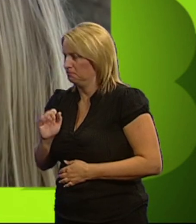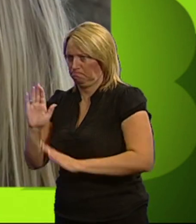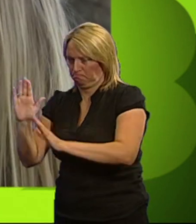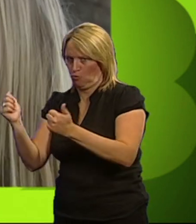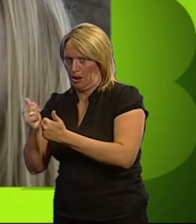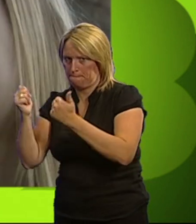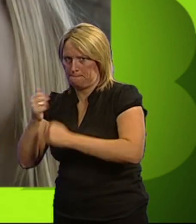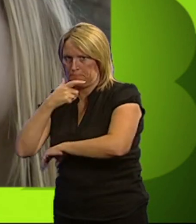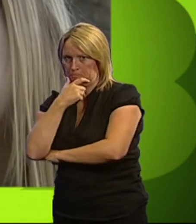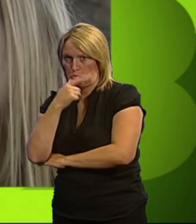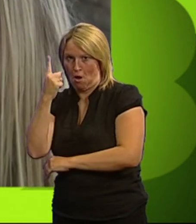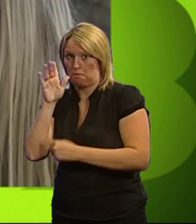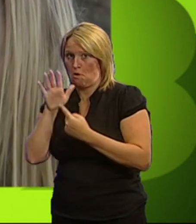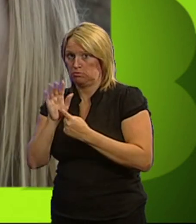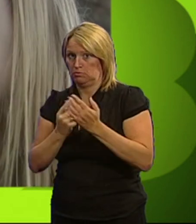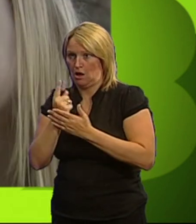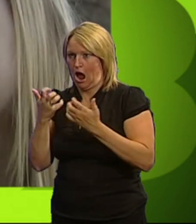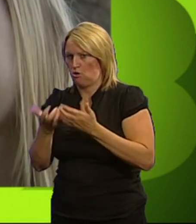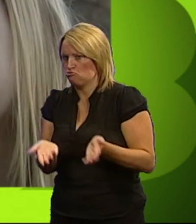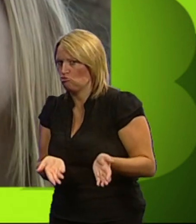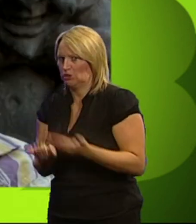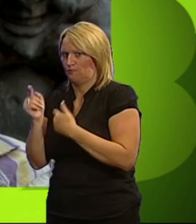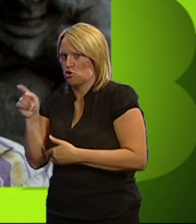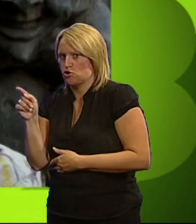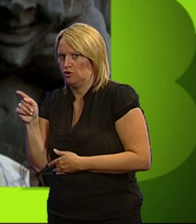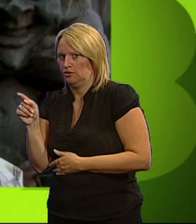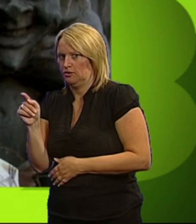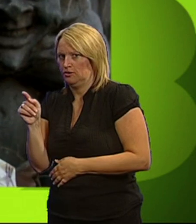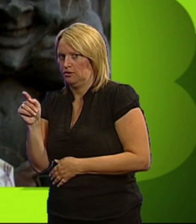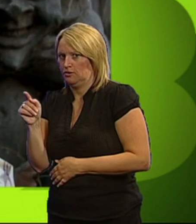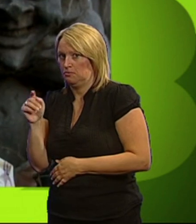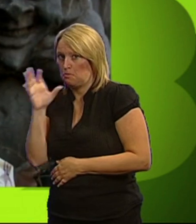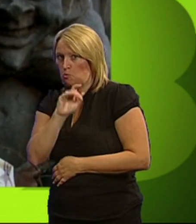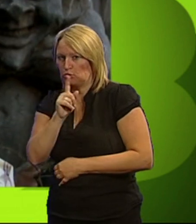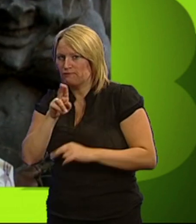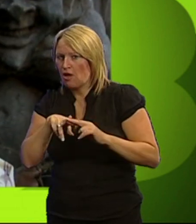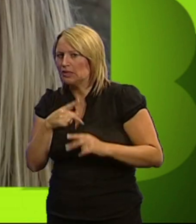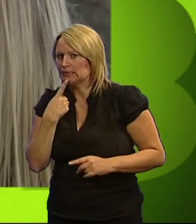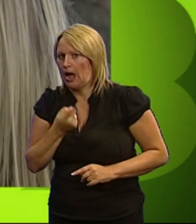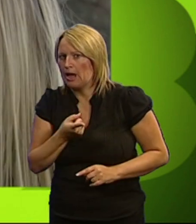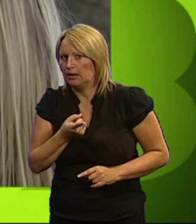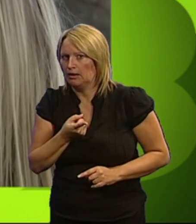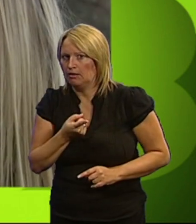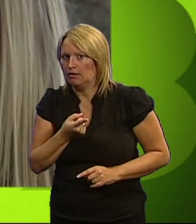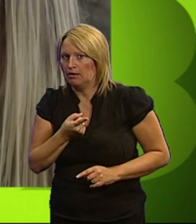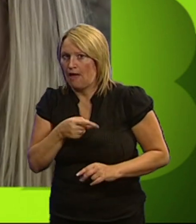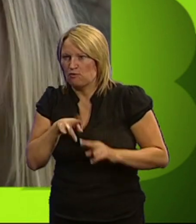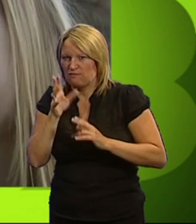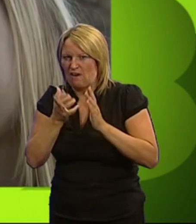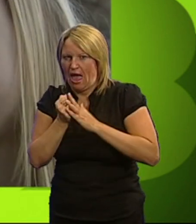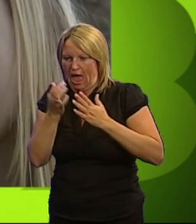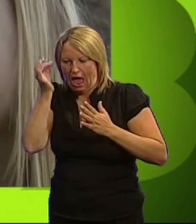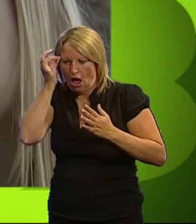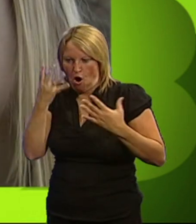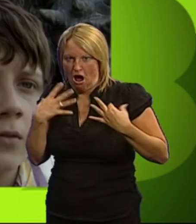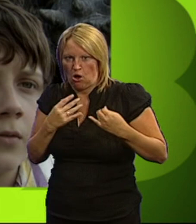Okay, it's a bit radical, but there is one way you could get rid of her. Remember what your dad was saying? That if you find hide or hair of